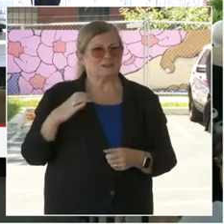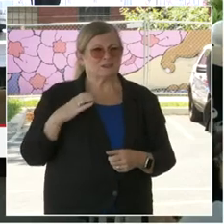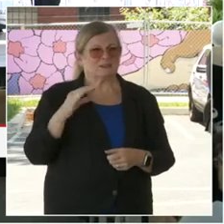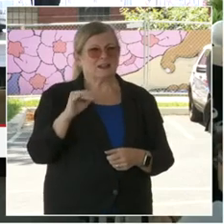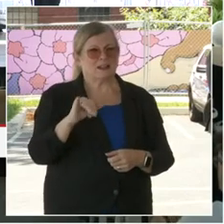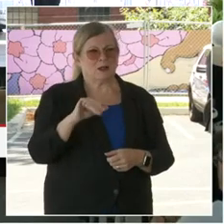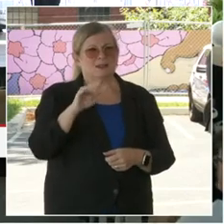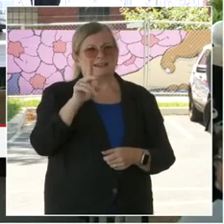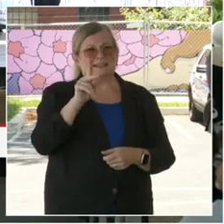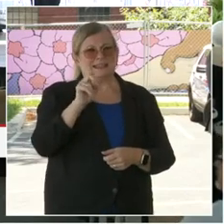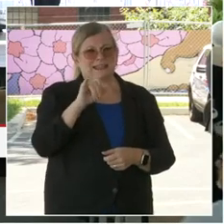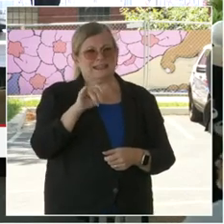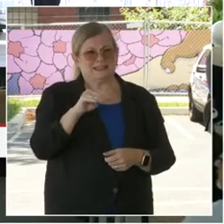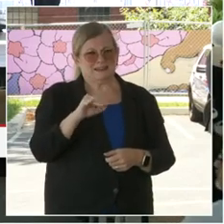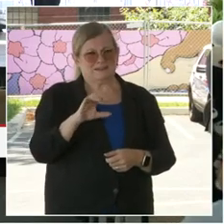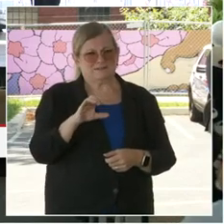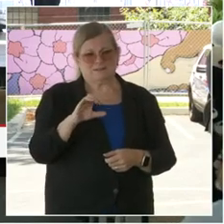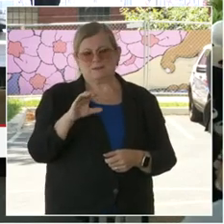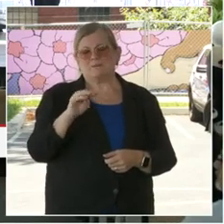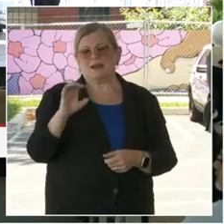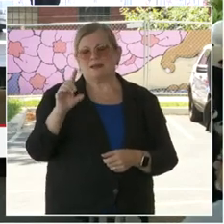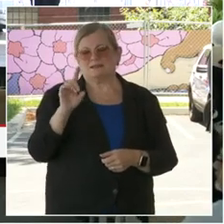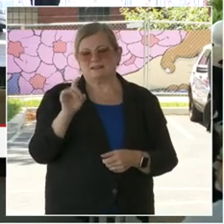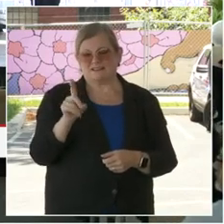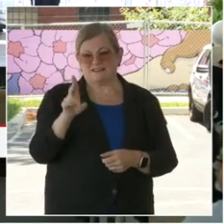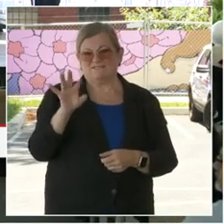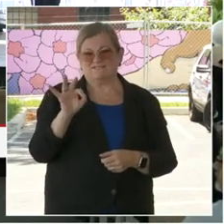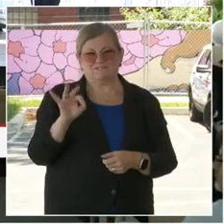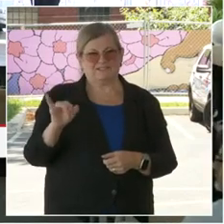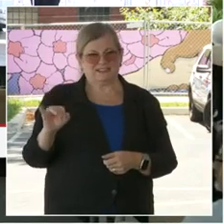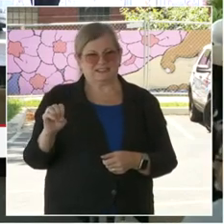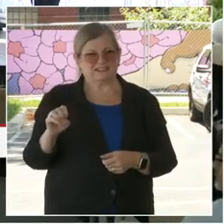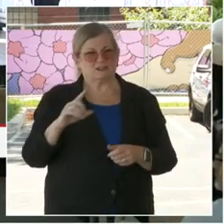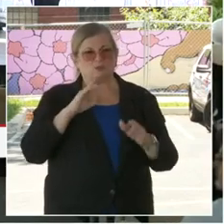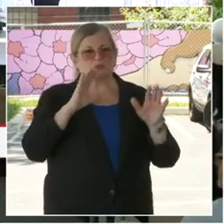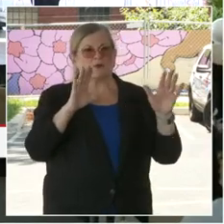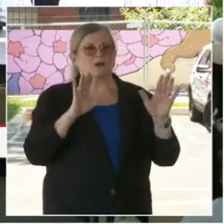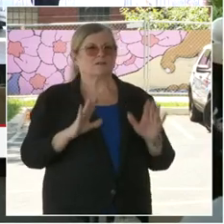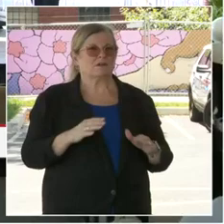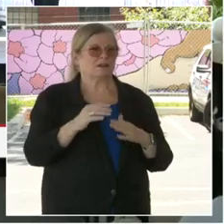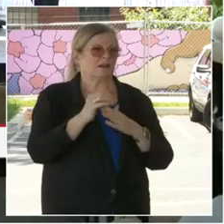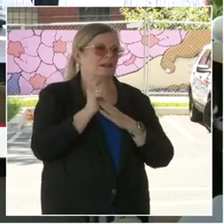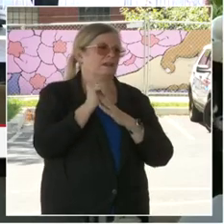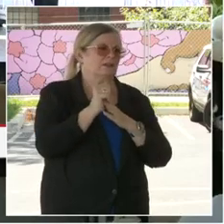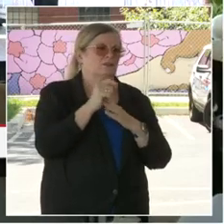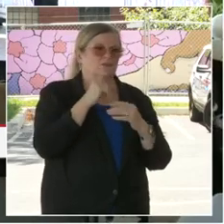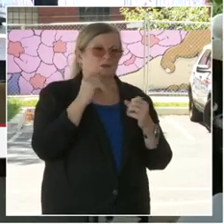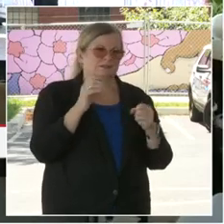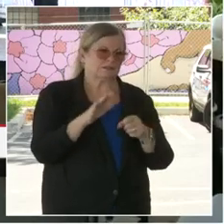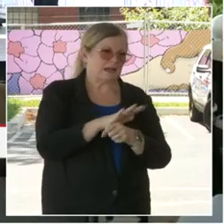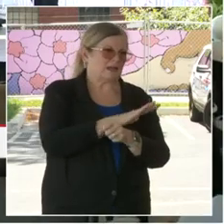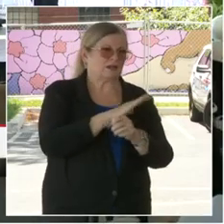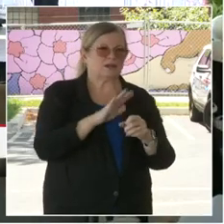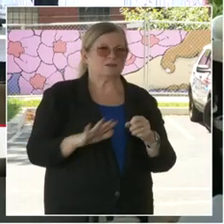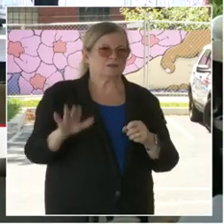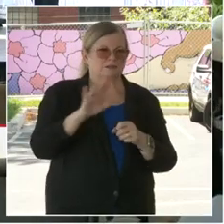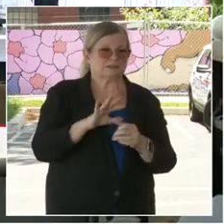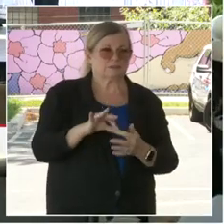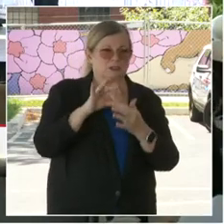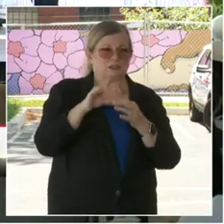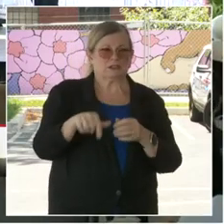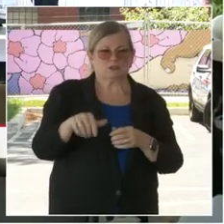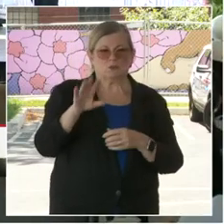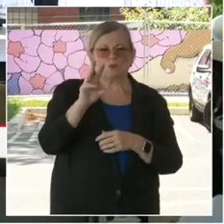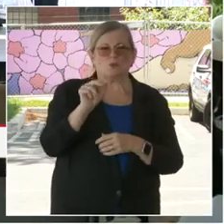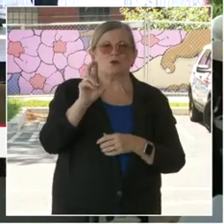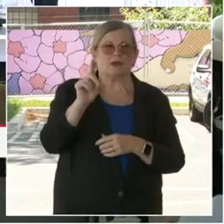a wonderful leader for economic development for the whole city, and especially here in Ward 8 for all of